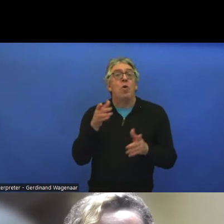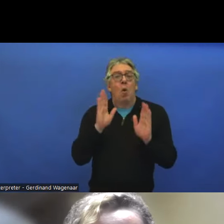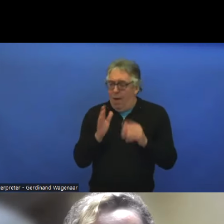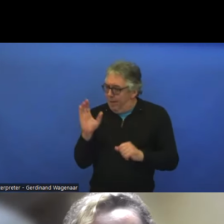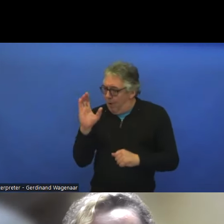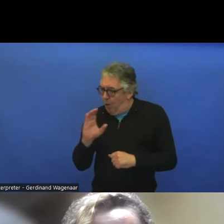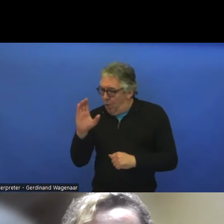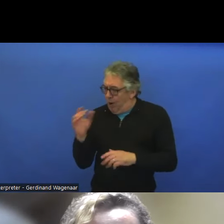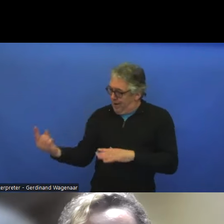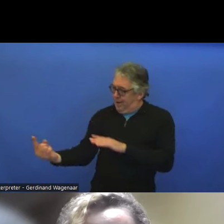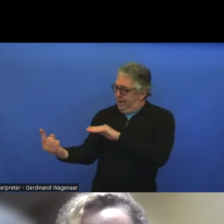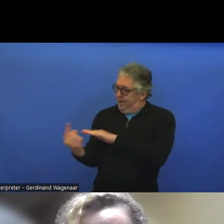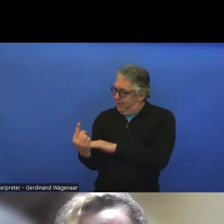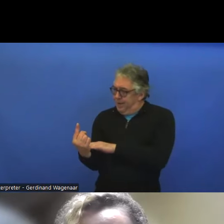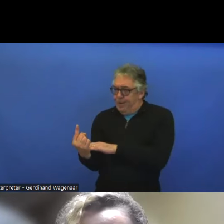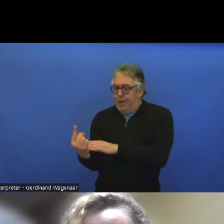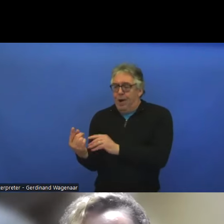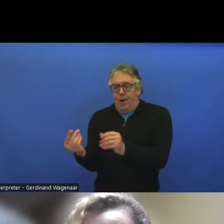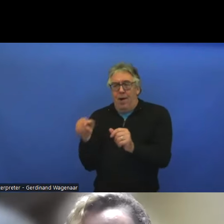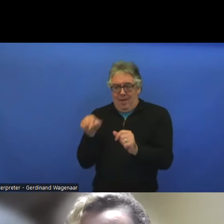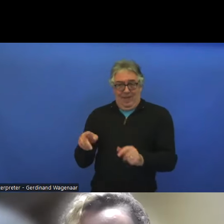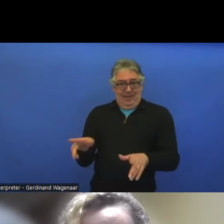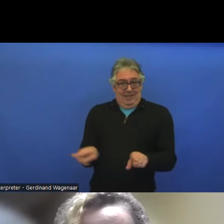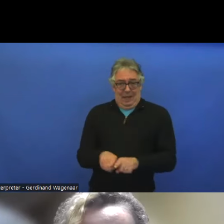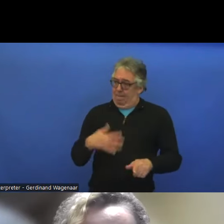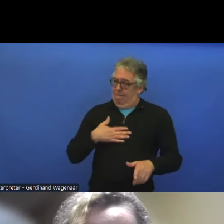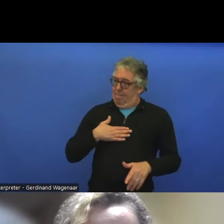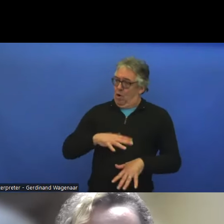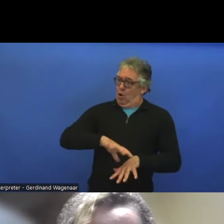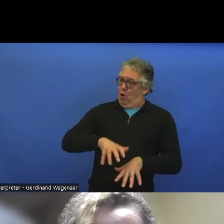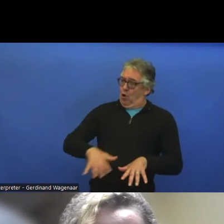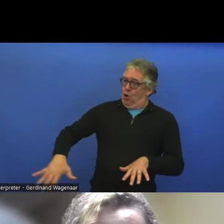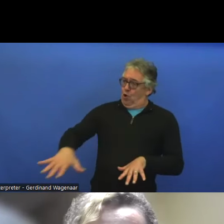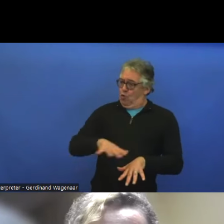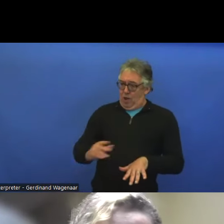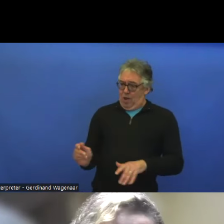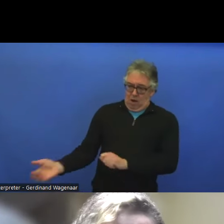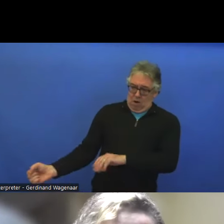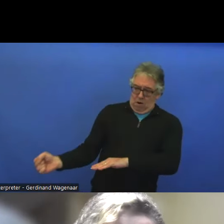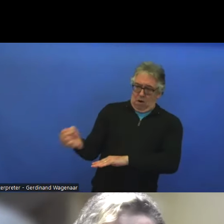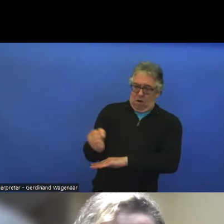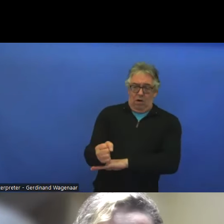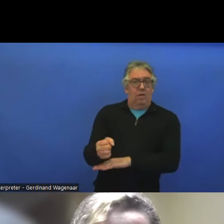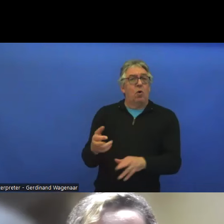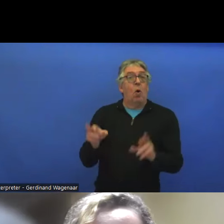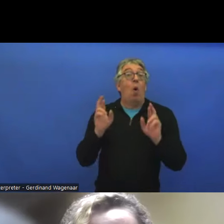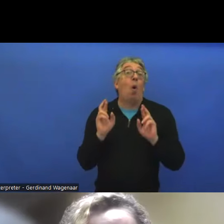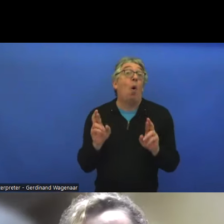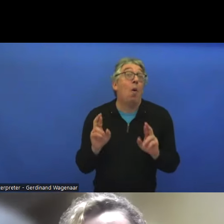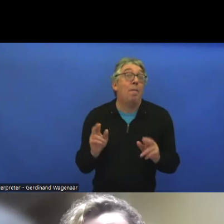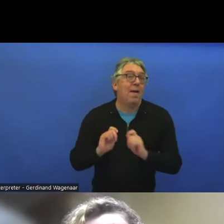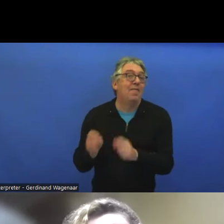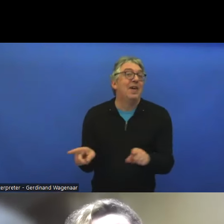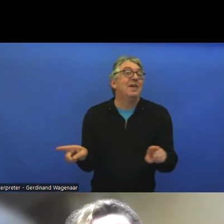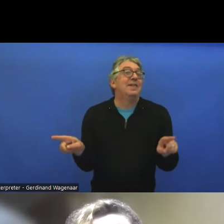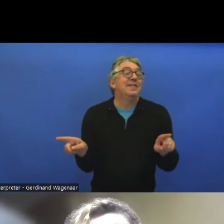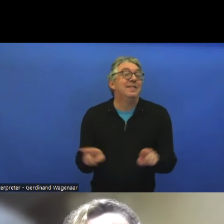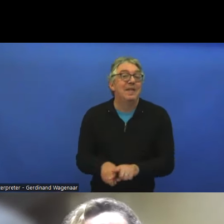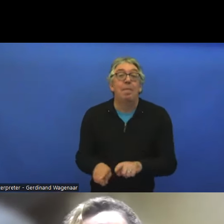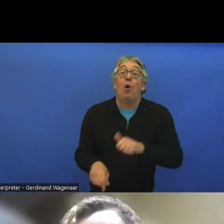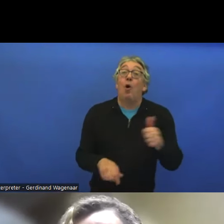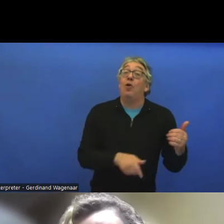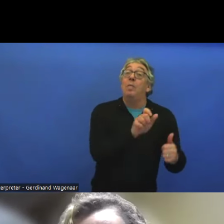Hopefully with reasonable accommodation and access to rights for all persons with disability within that country.